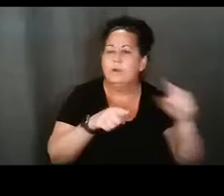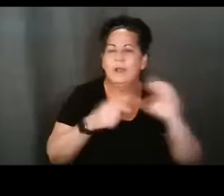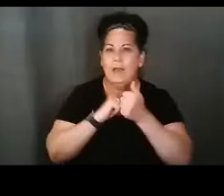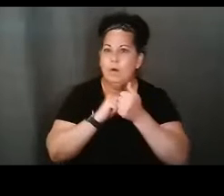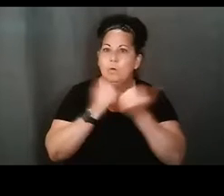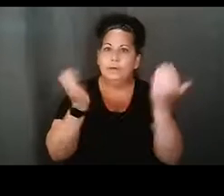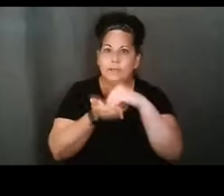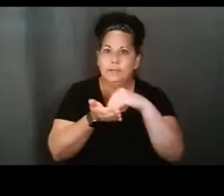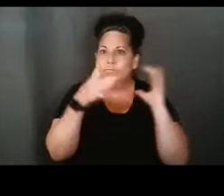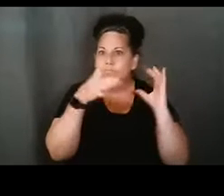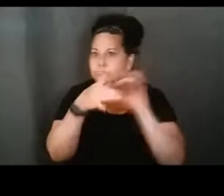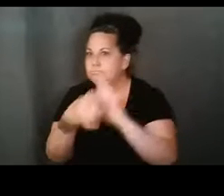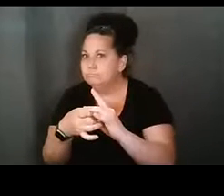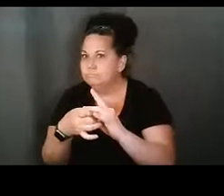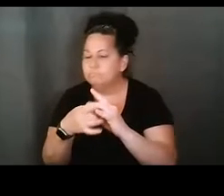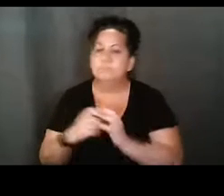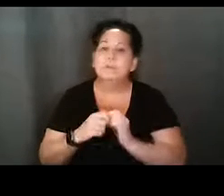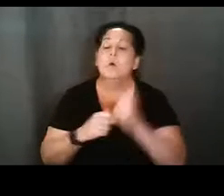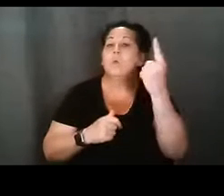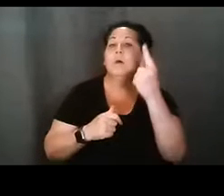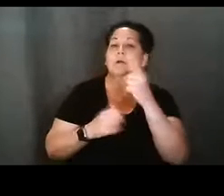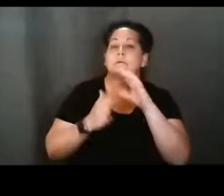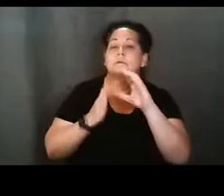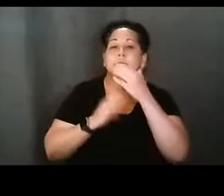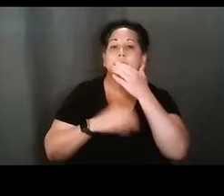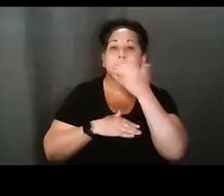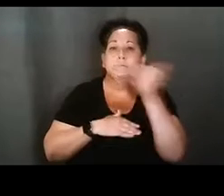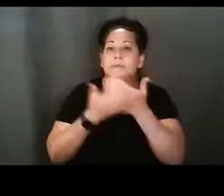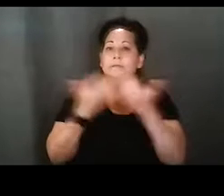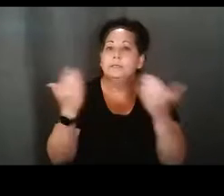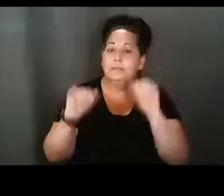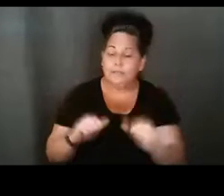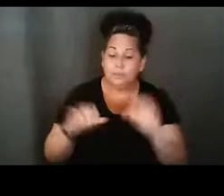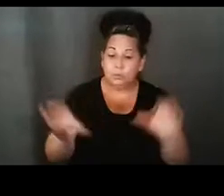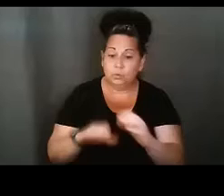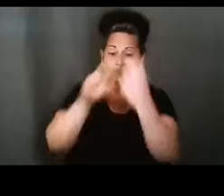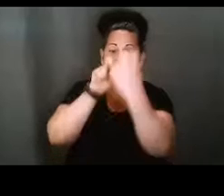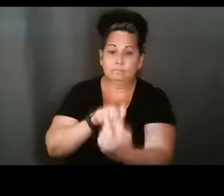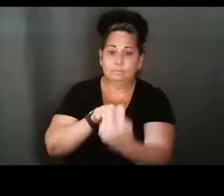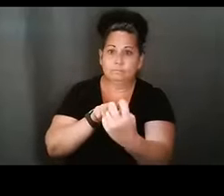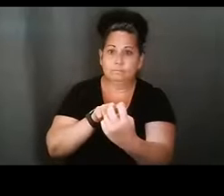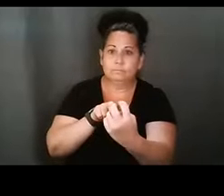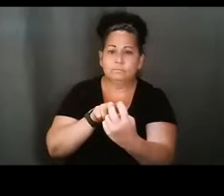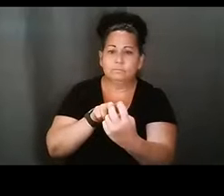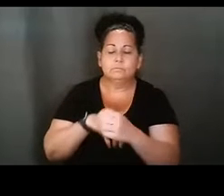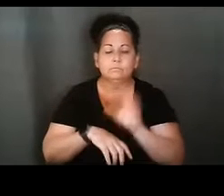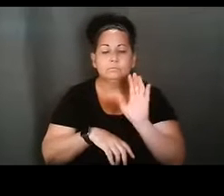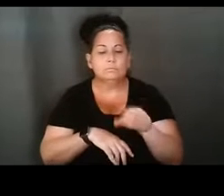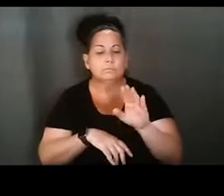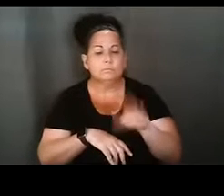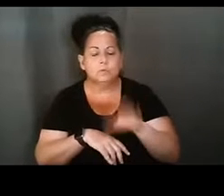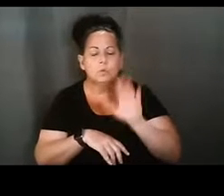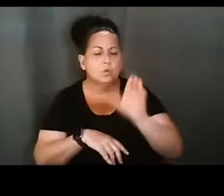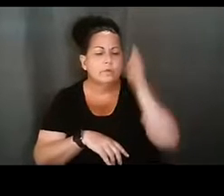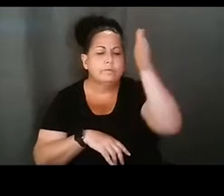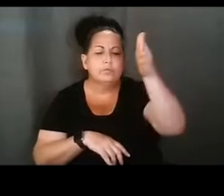reconnected? I think one of the best things that we can do is sit them down and ask them about their future. What do you